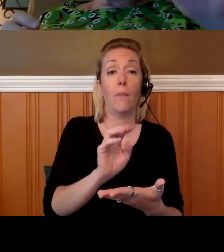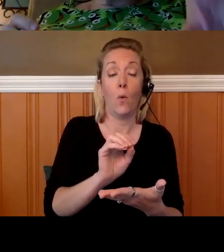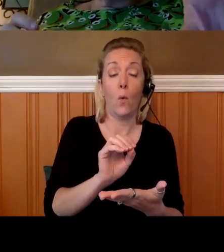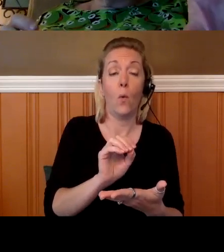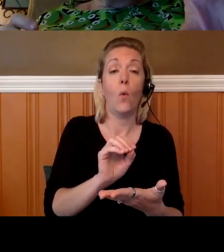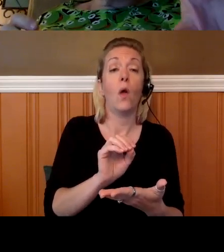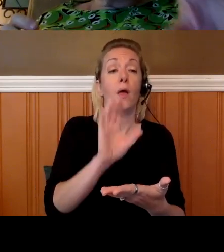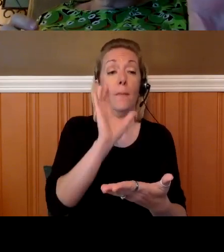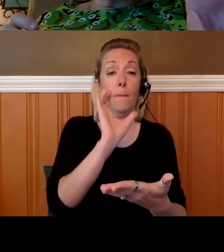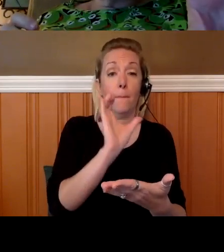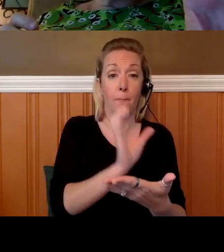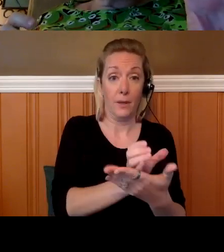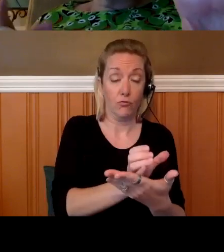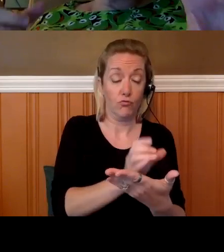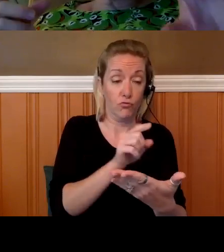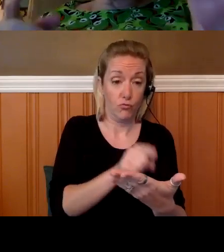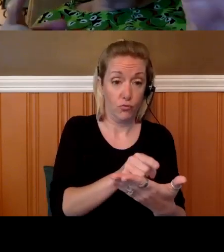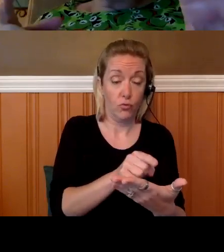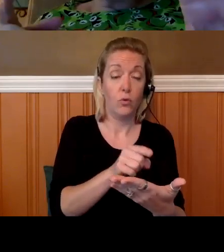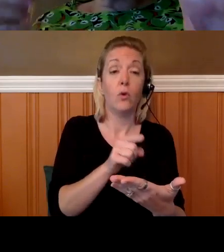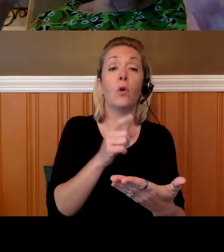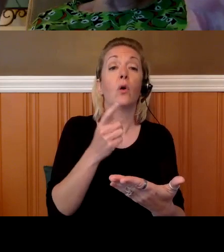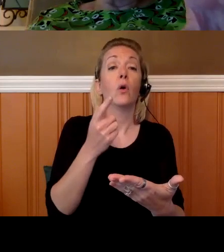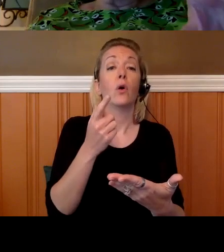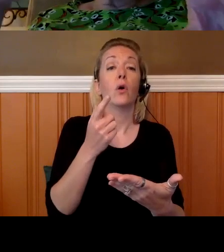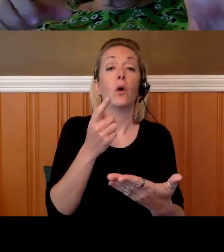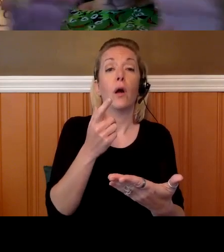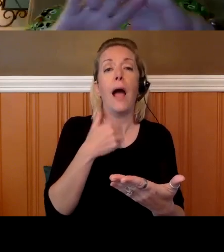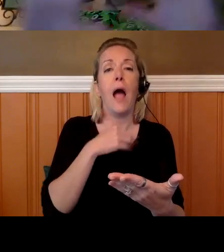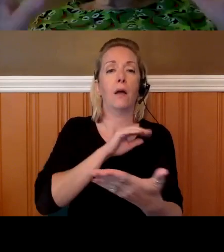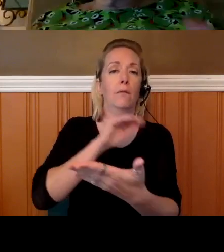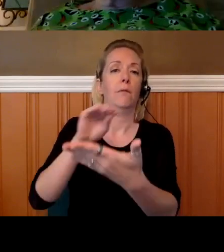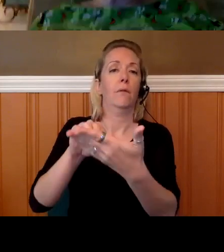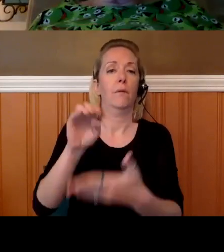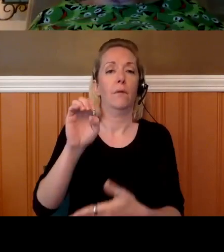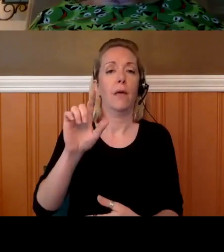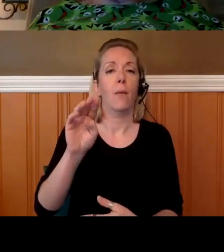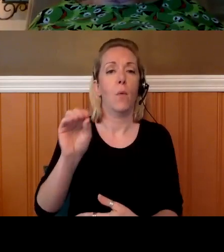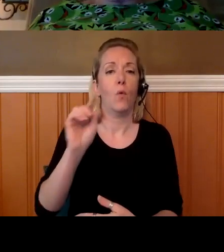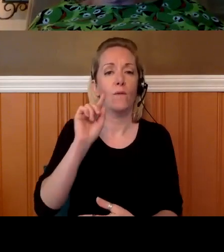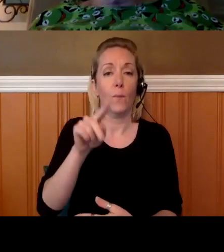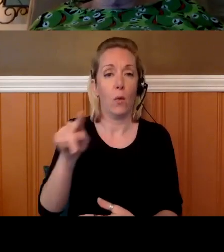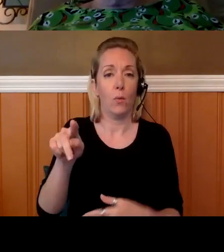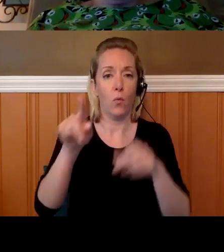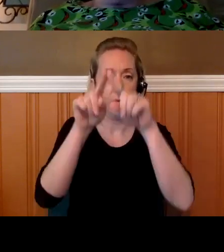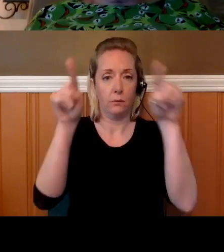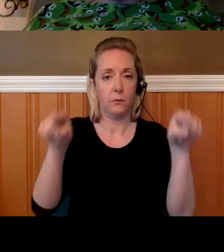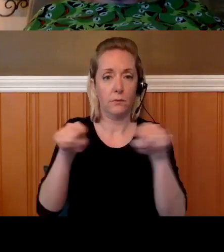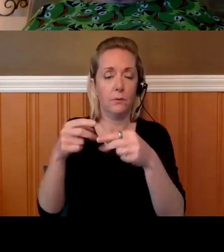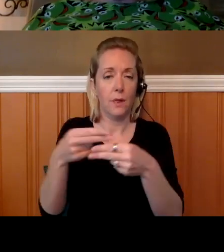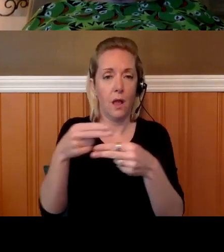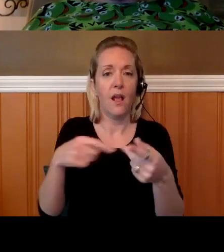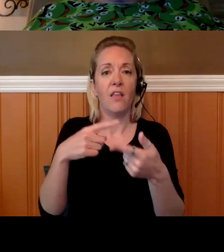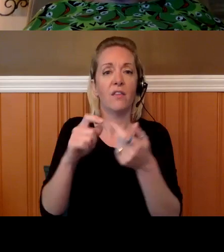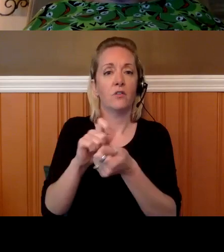picture of Elmo on the page in PowerPoint, then I can just totally fill the background with black